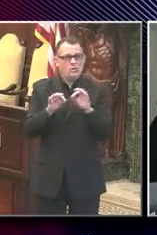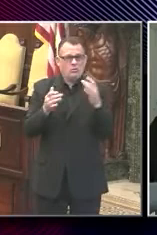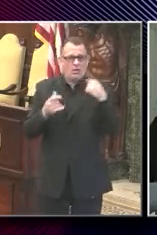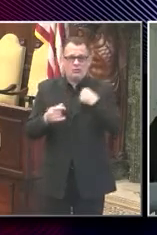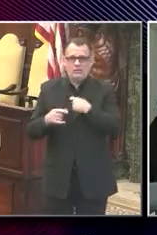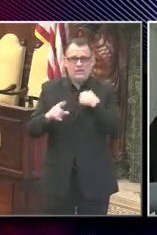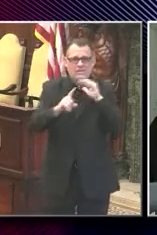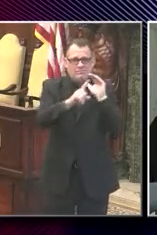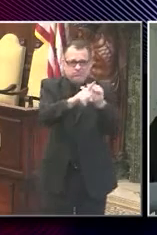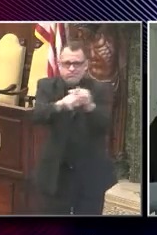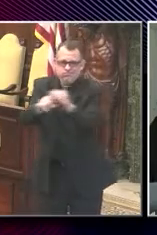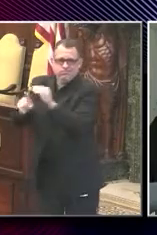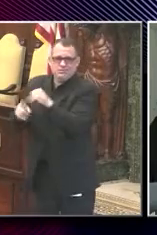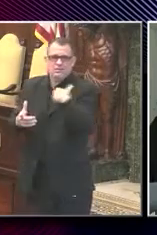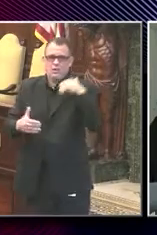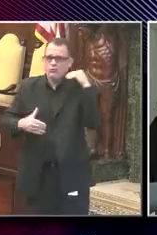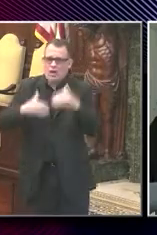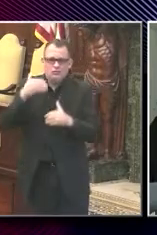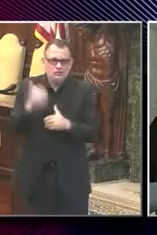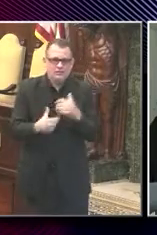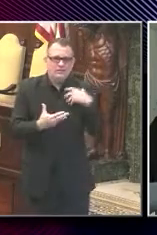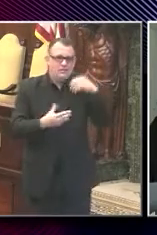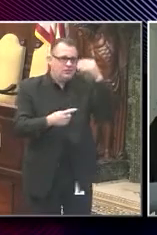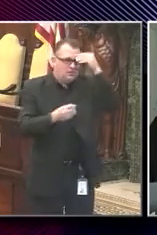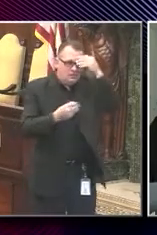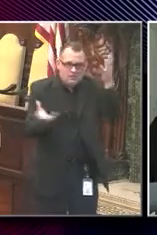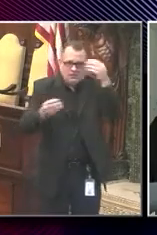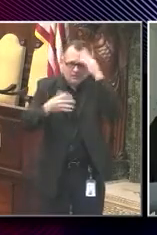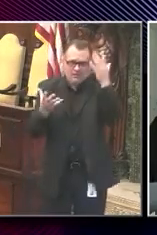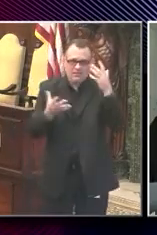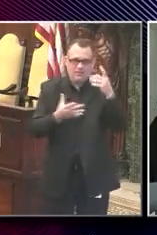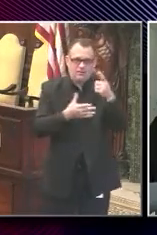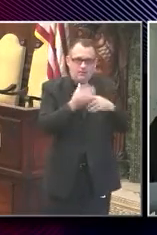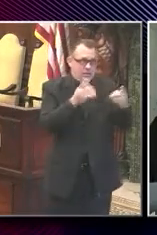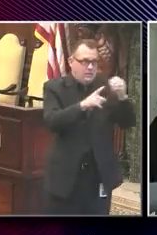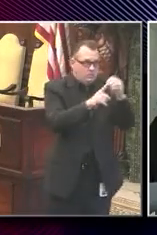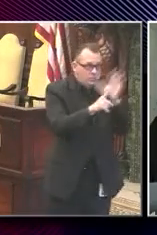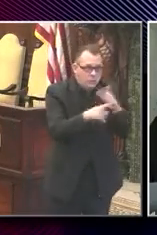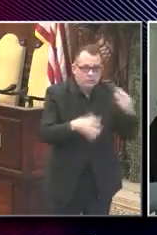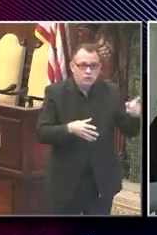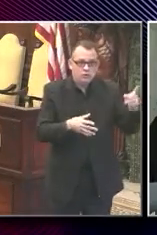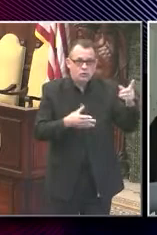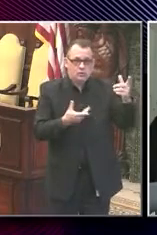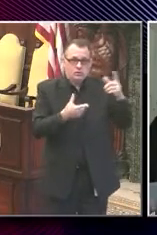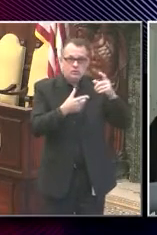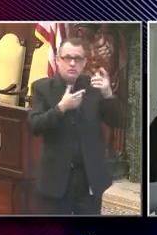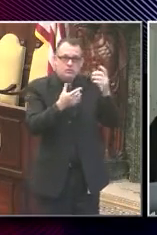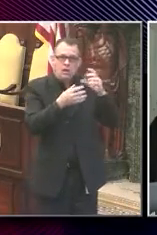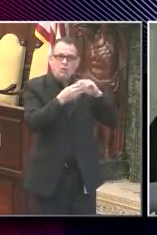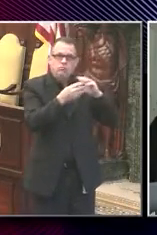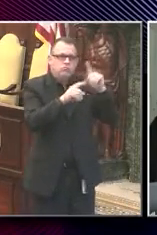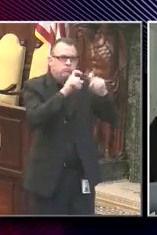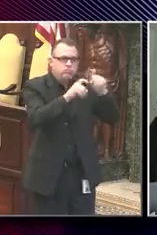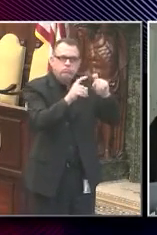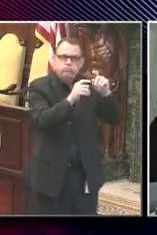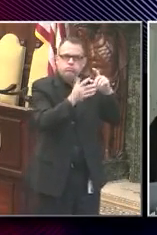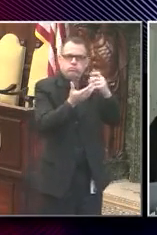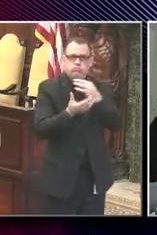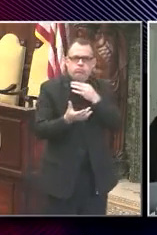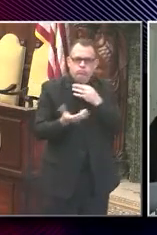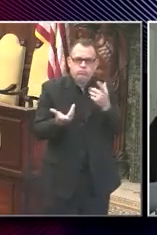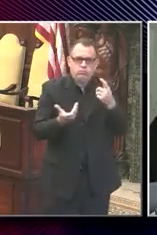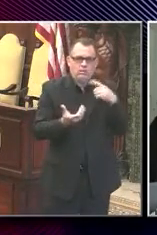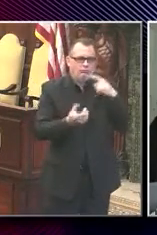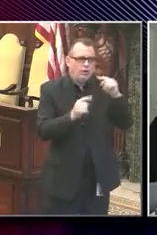is the process for notifying people that they've been exposed so that they don't in turn pass the infection on to others, so that we stop the chain of spread of